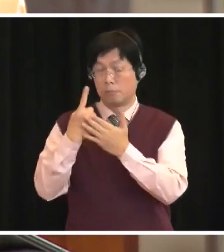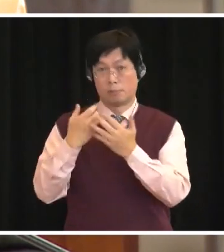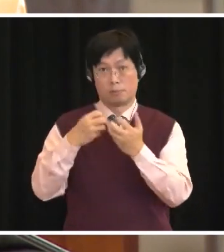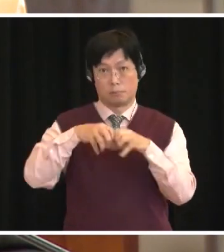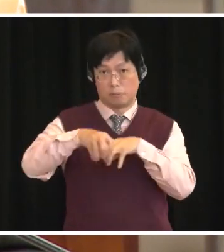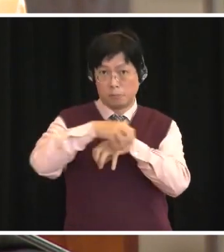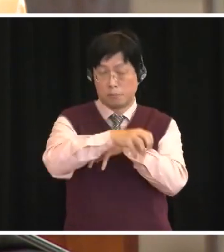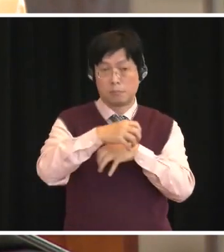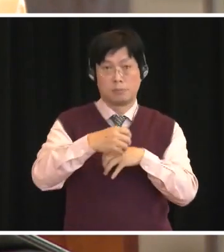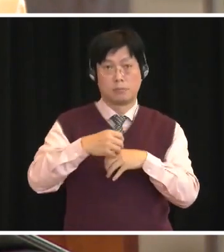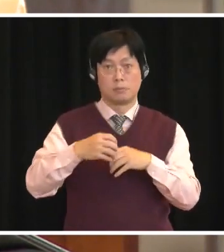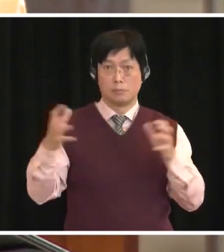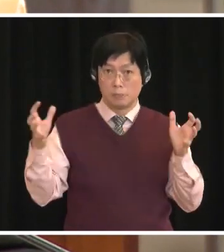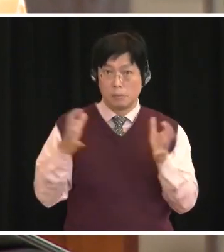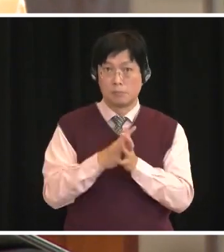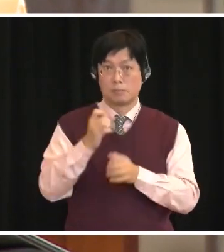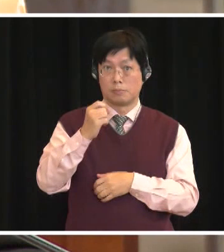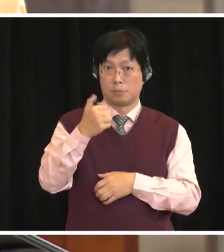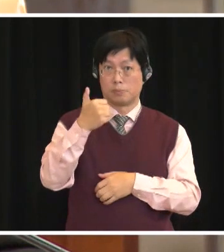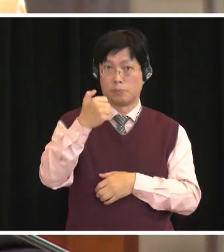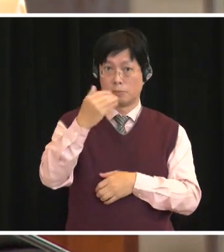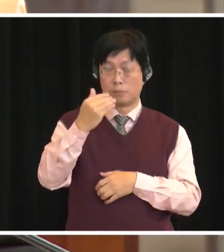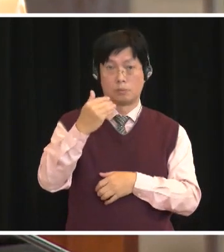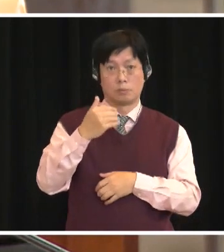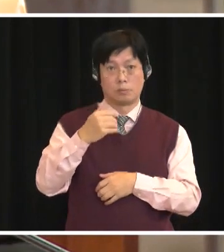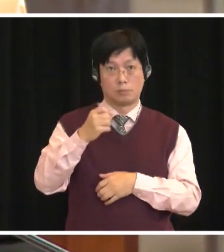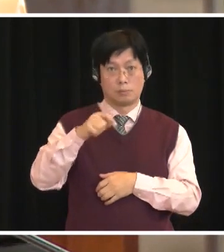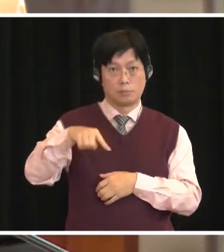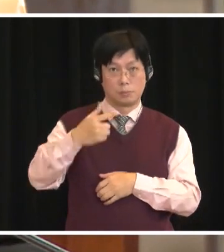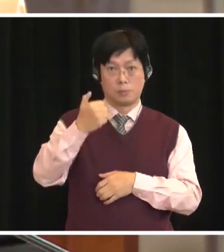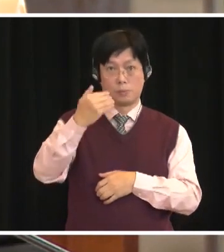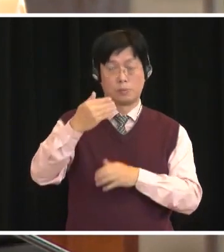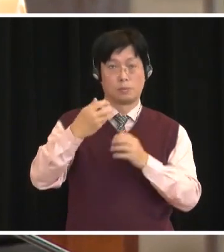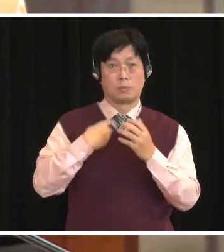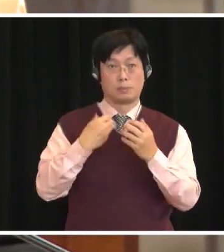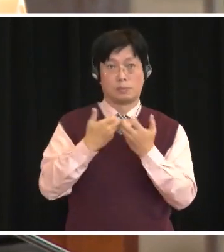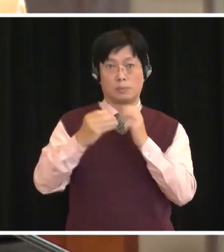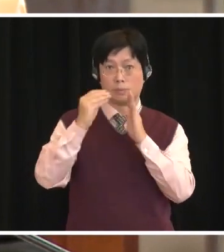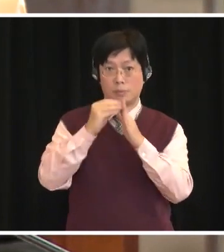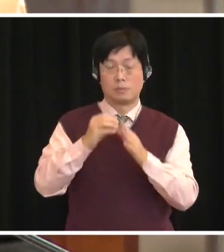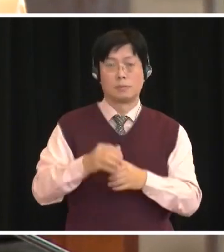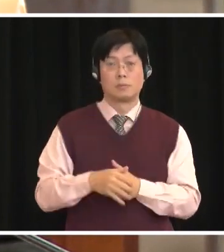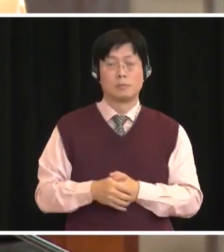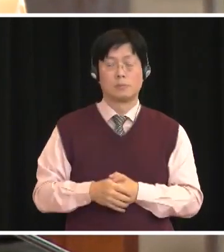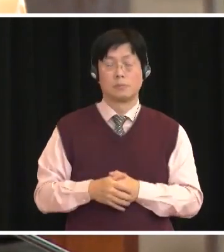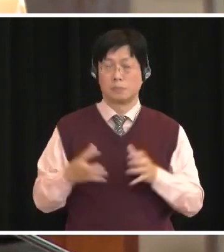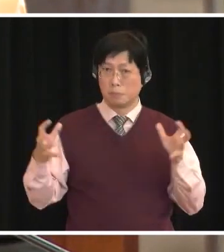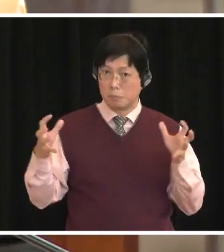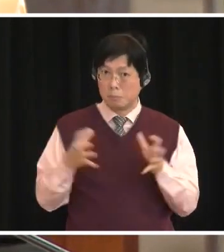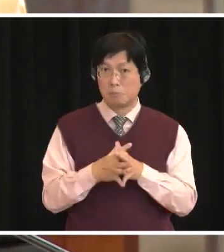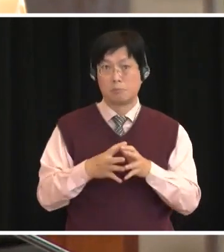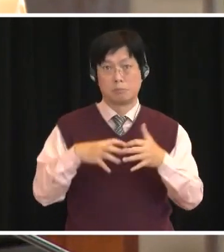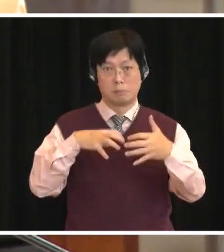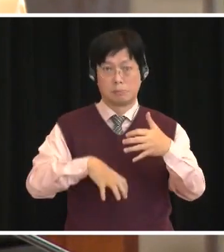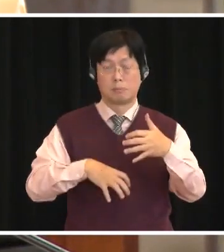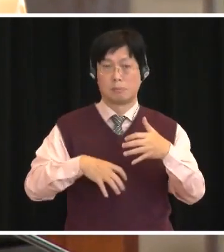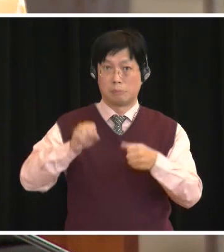we have also expanded the size of these different precincts. We